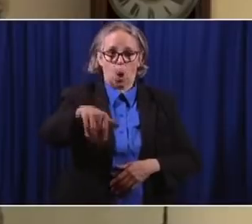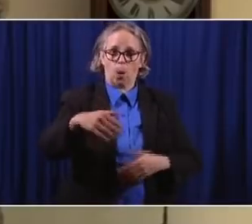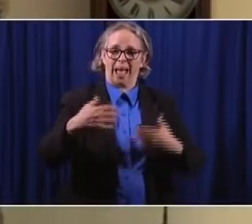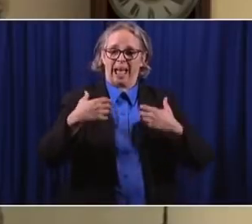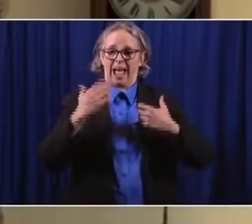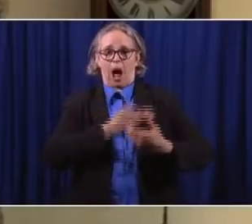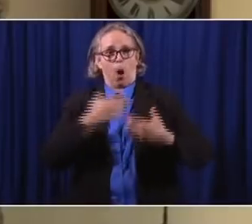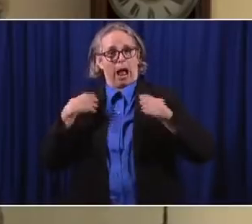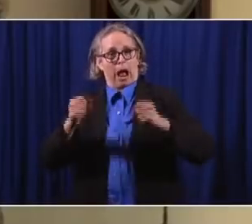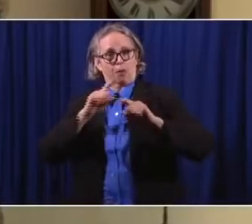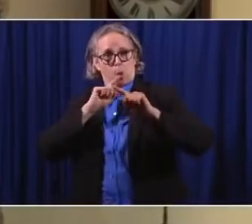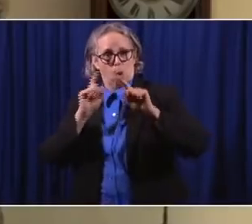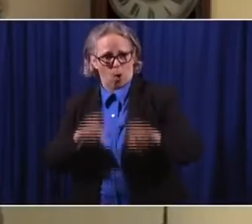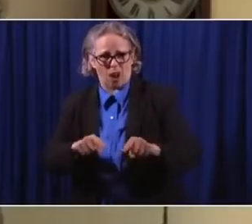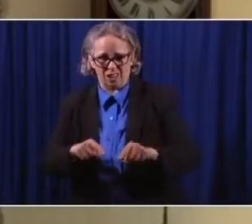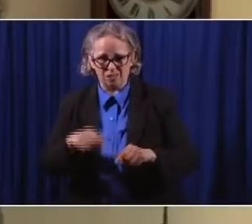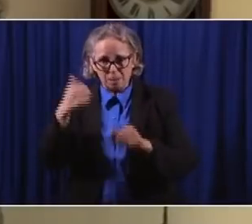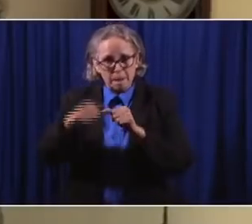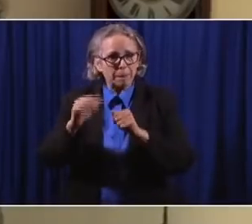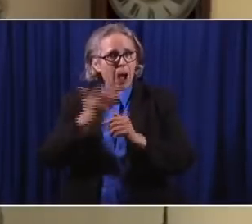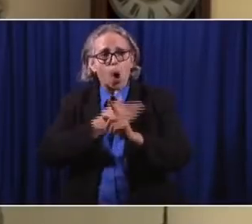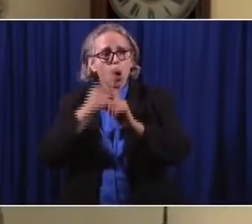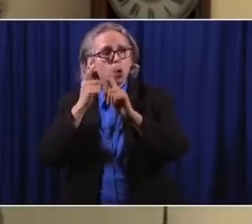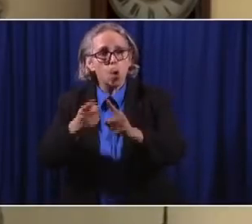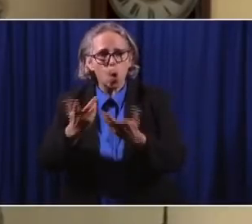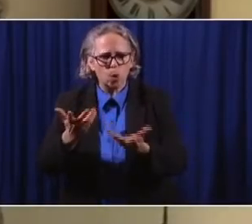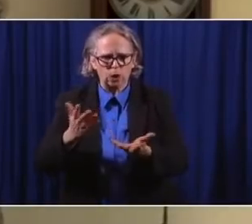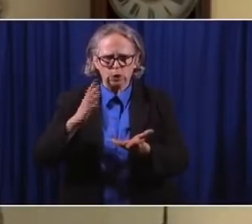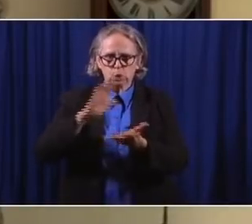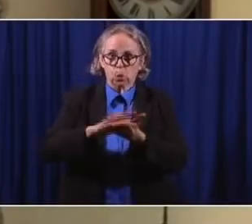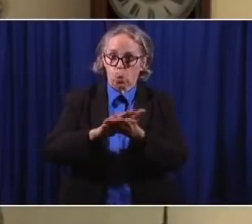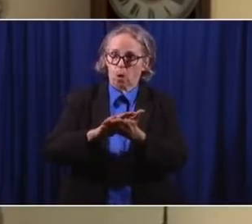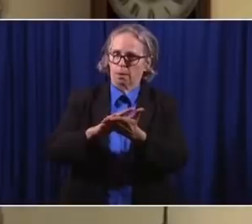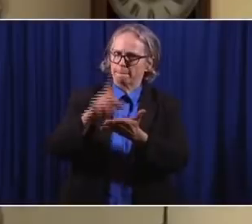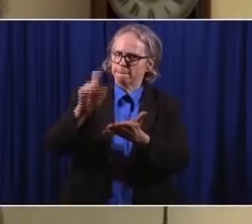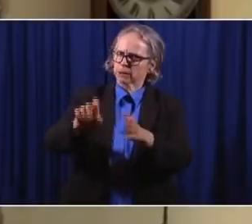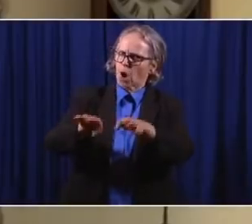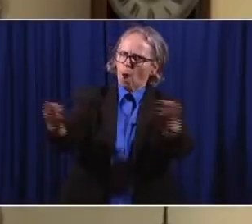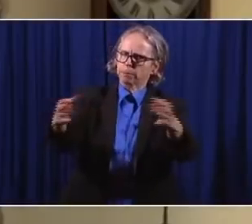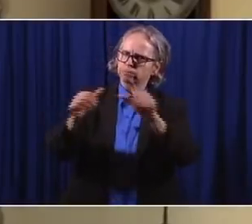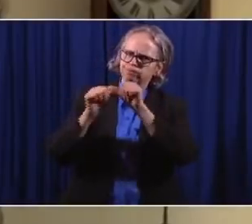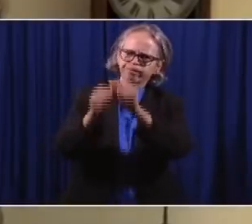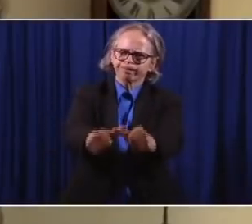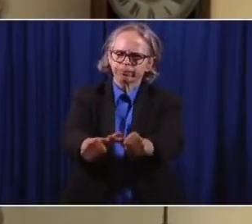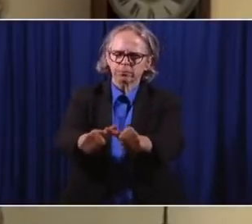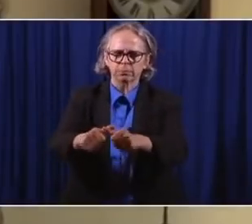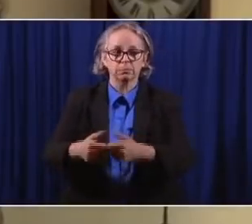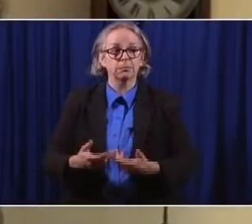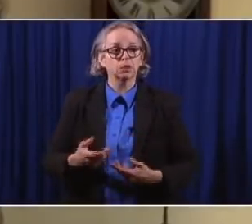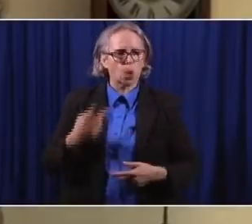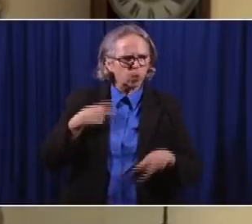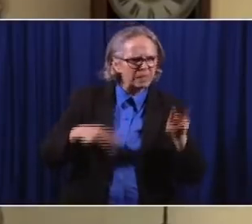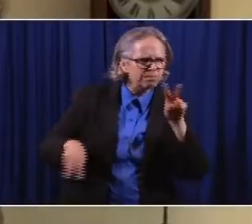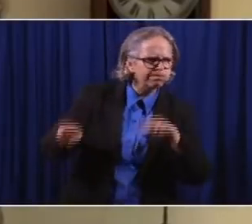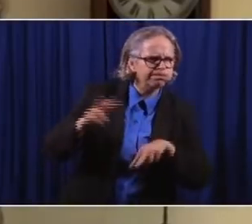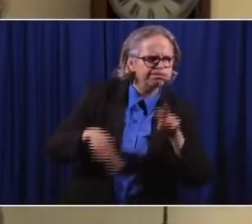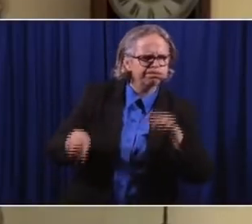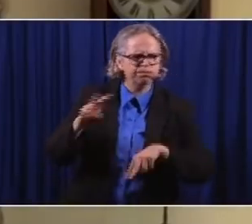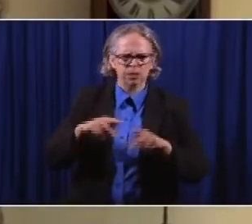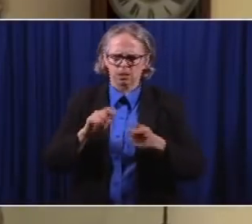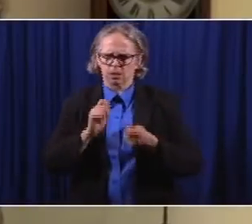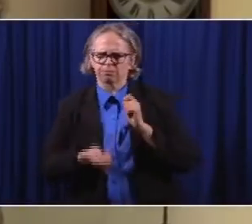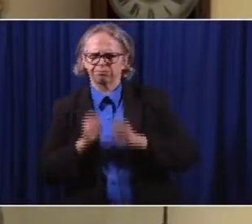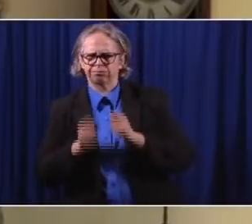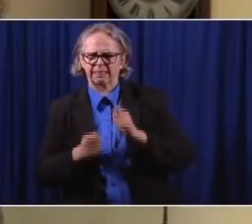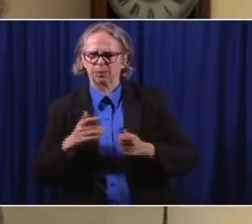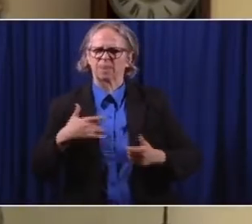schools open. But we certainly will continue to look at that and adjust that if we think that the best medical